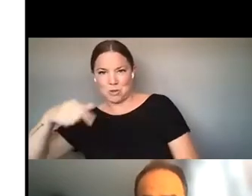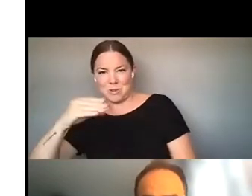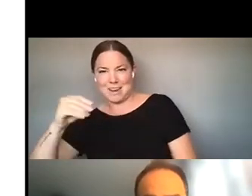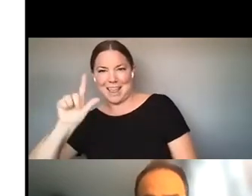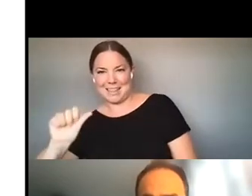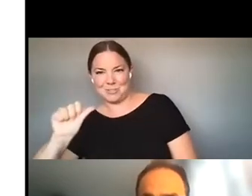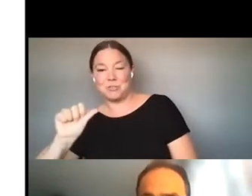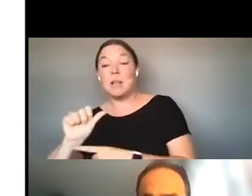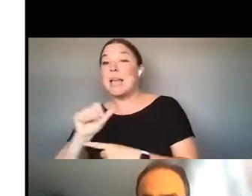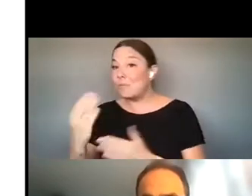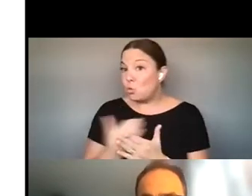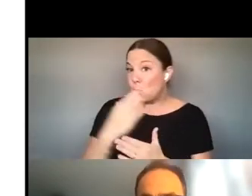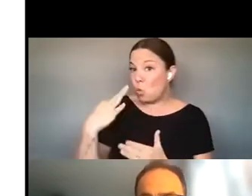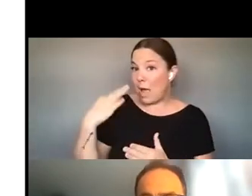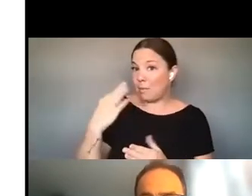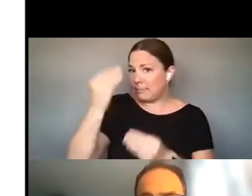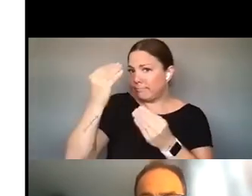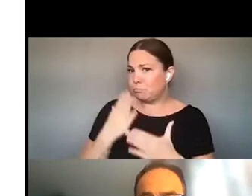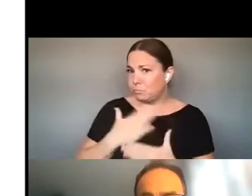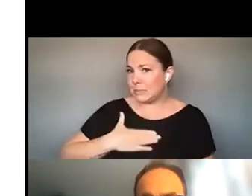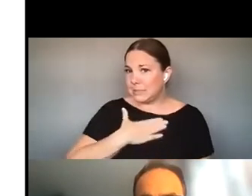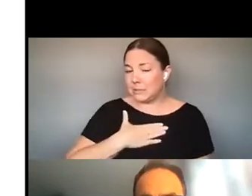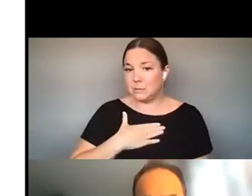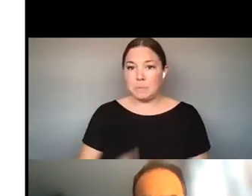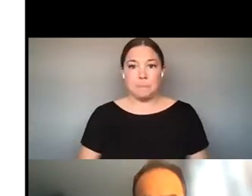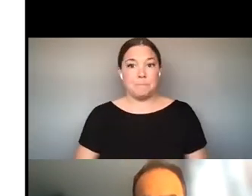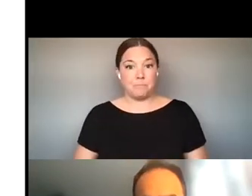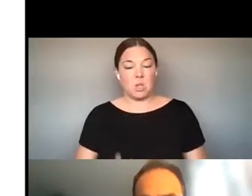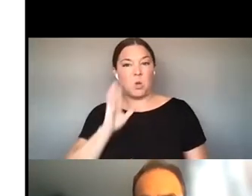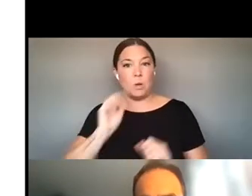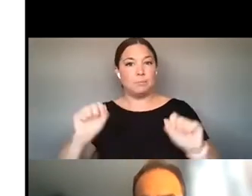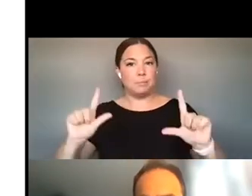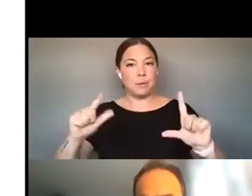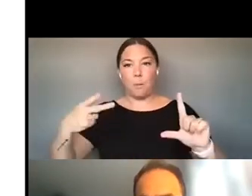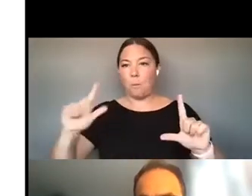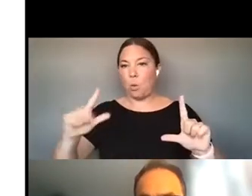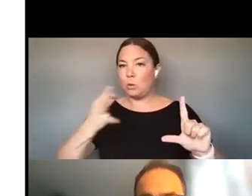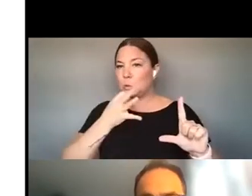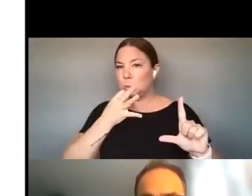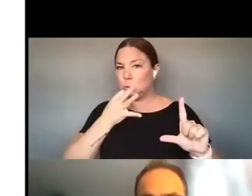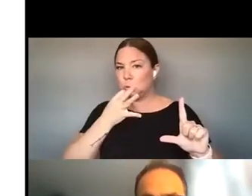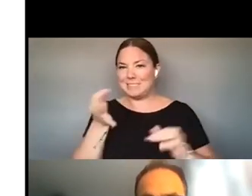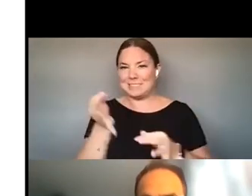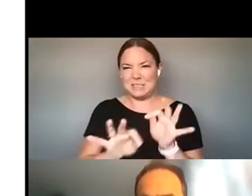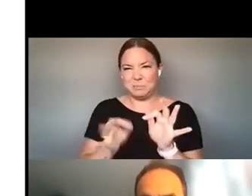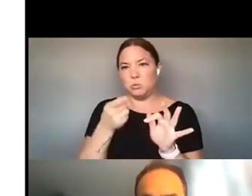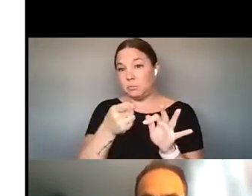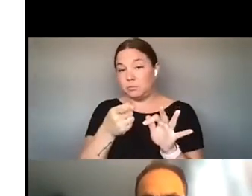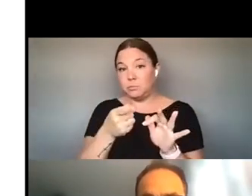in a moment. You should see a simple polling question asking, to your knowledge,